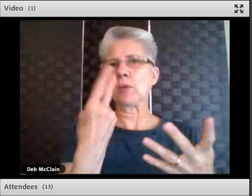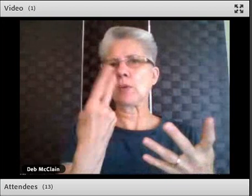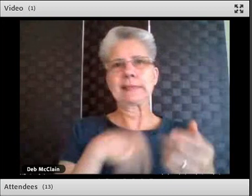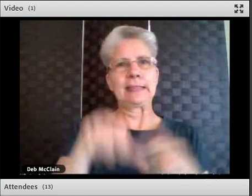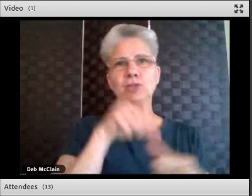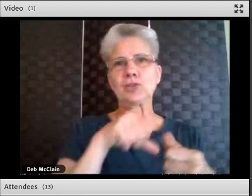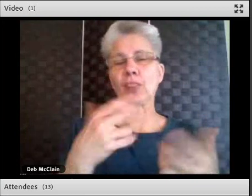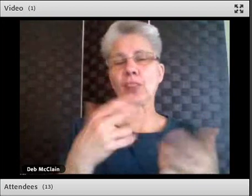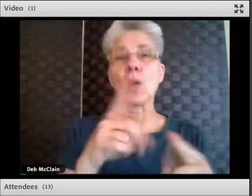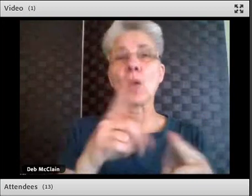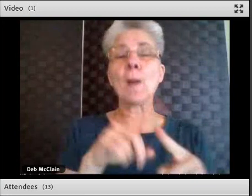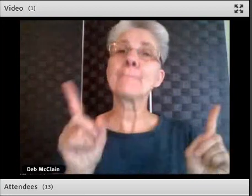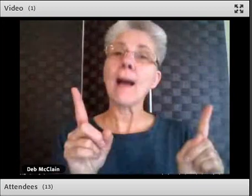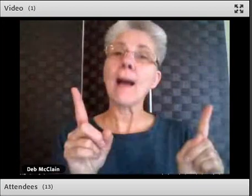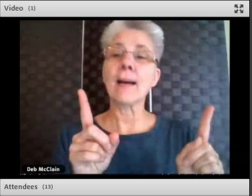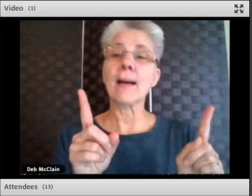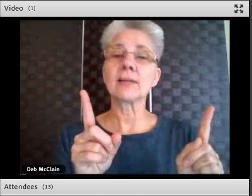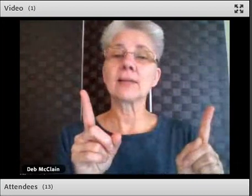other. But